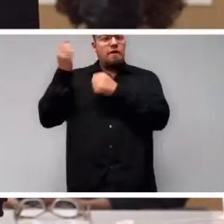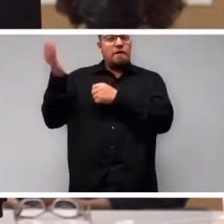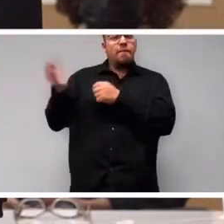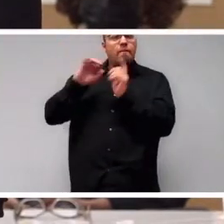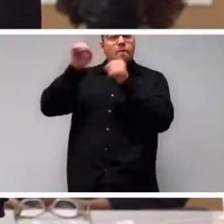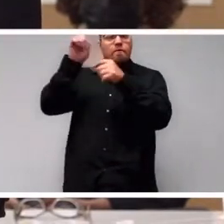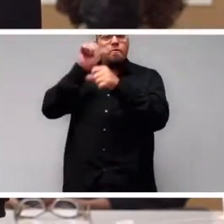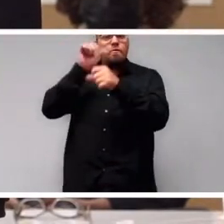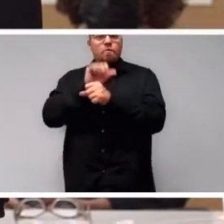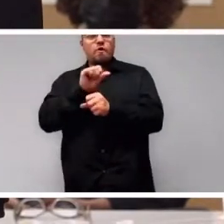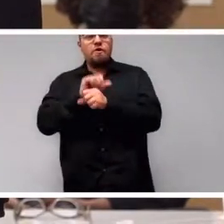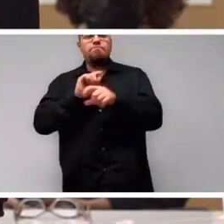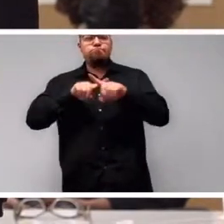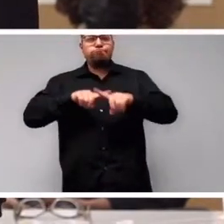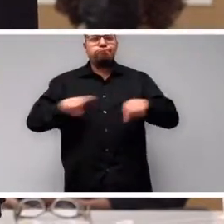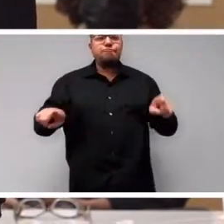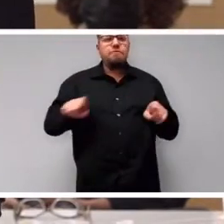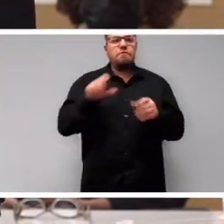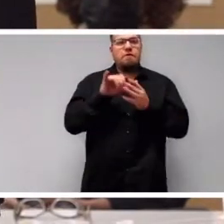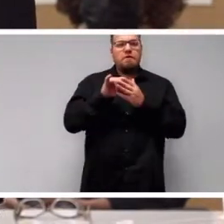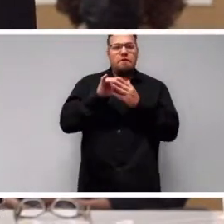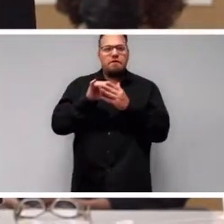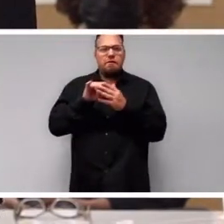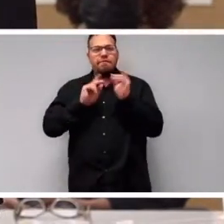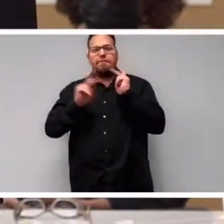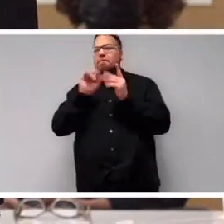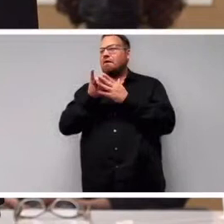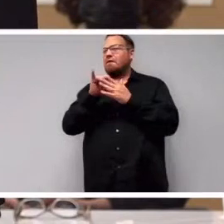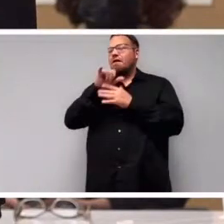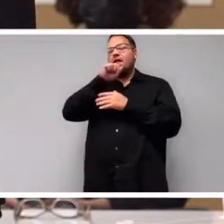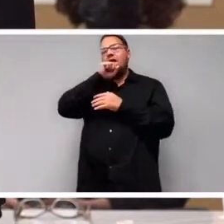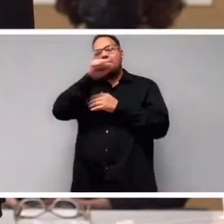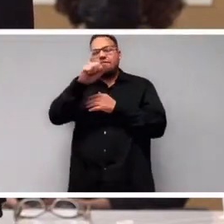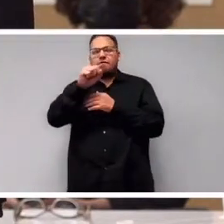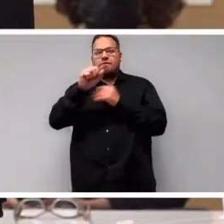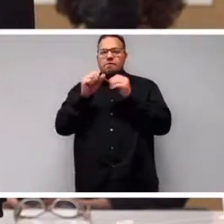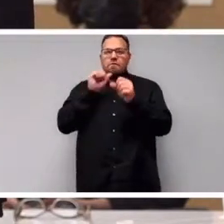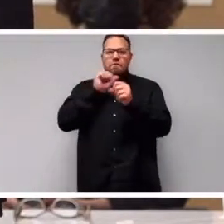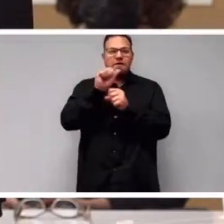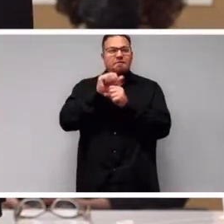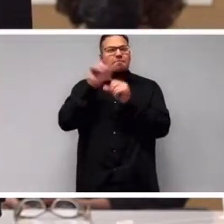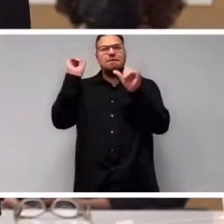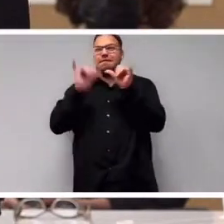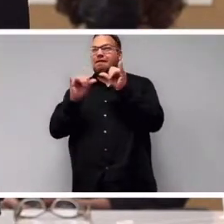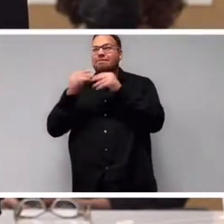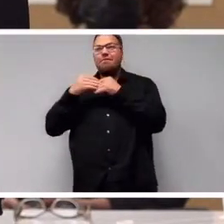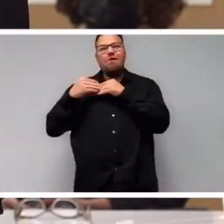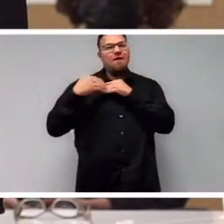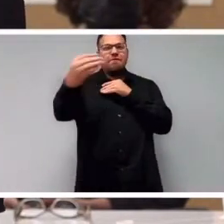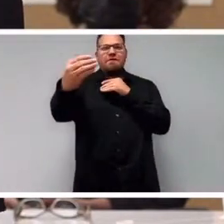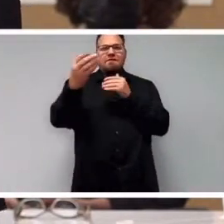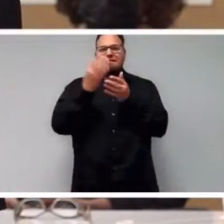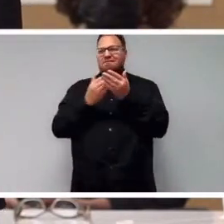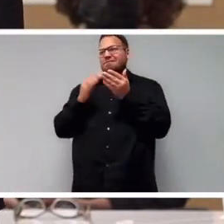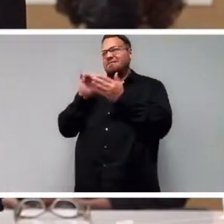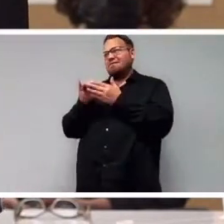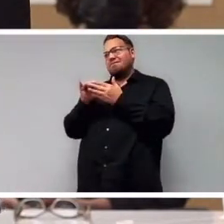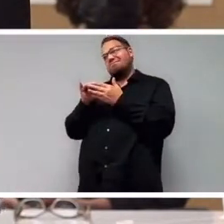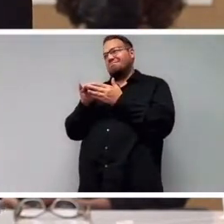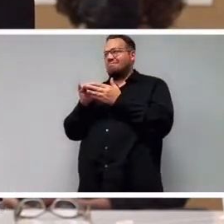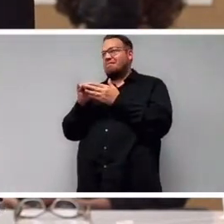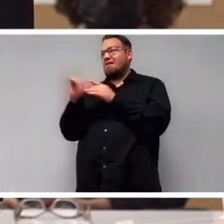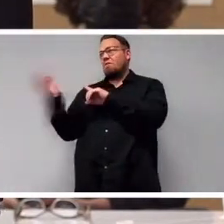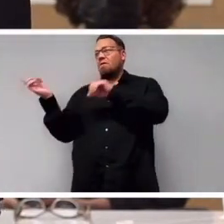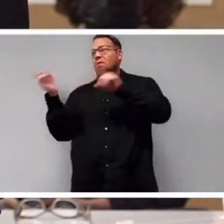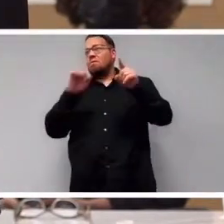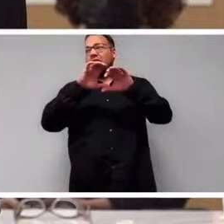so those that find the love in the work stay forever, and then we have some that say, I really want to support in a classroom, and